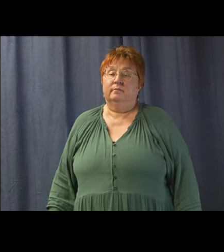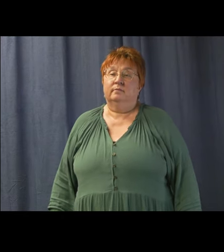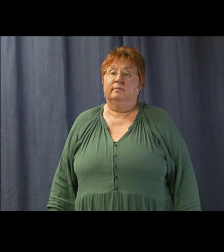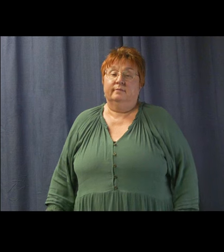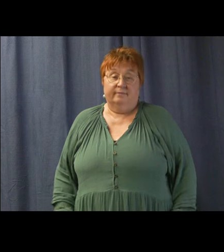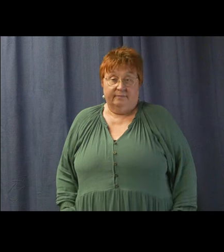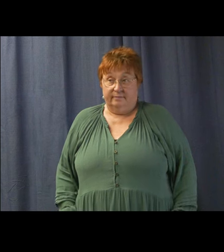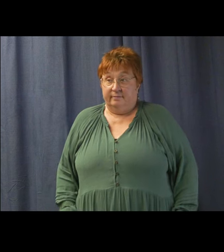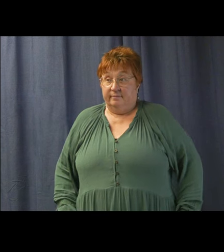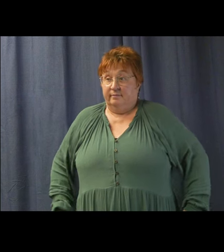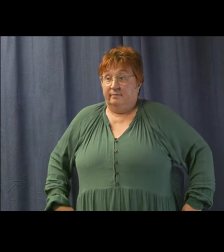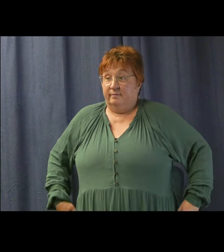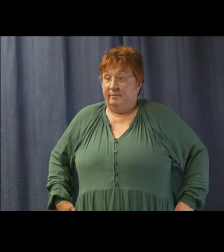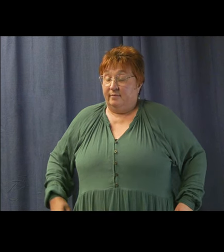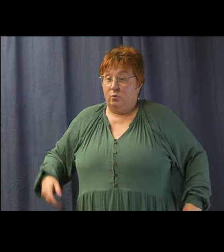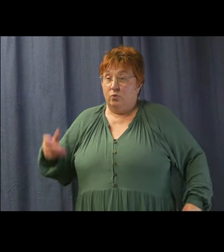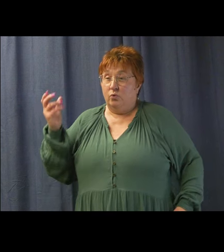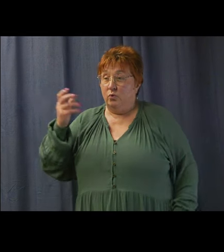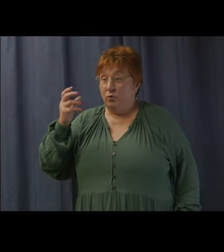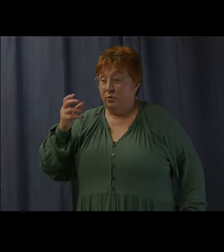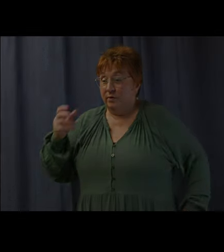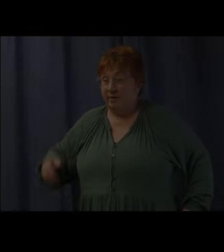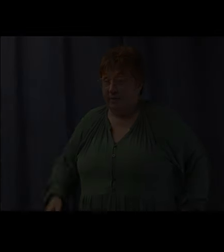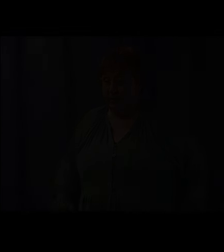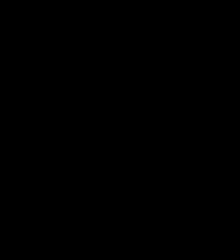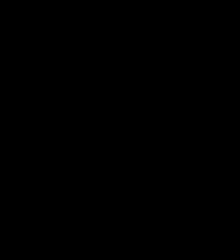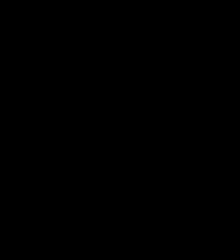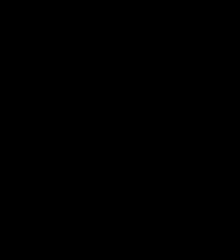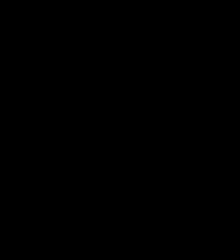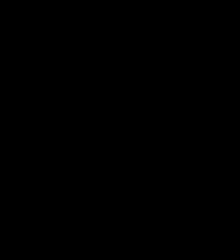Isn't that amazing?